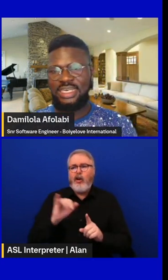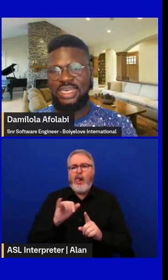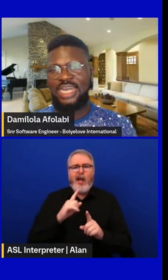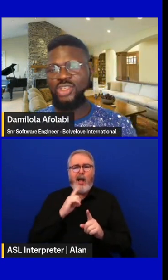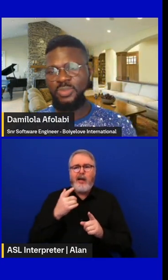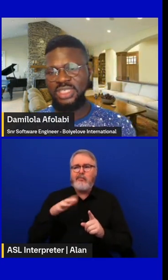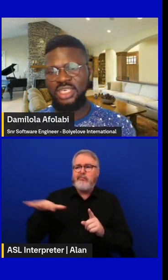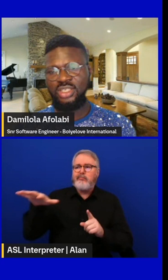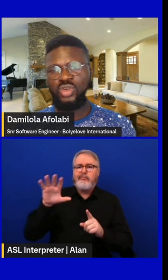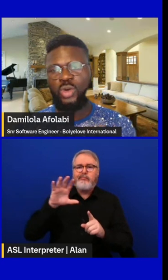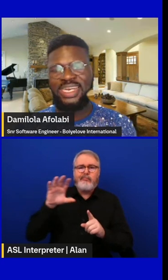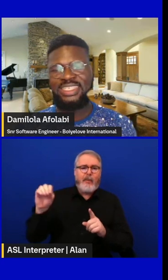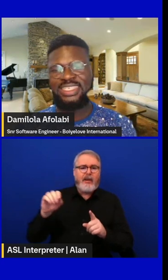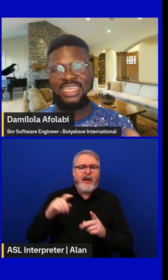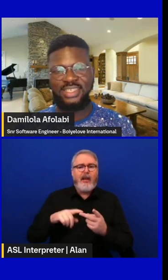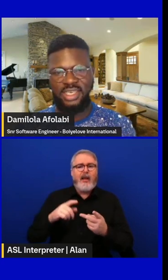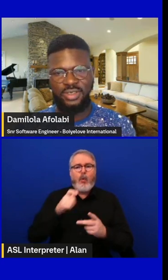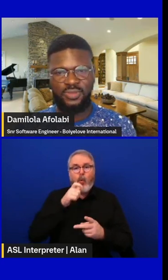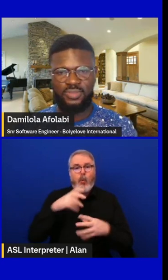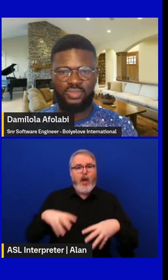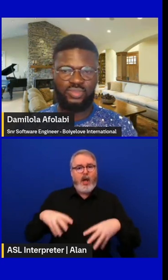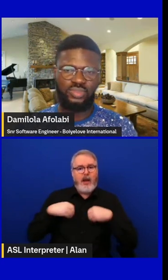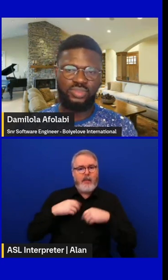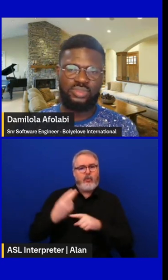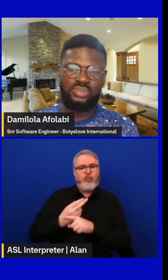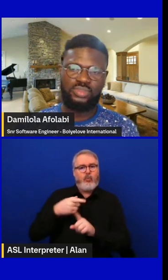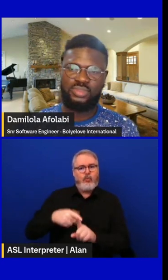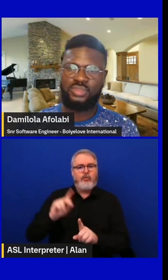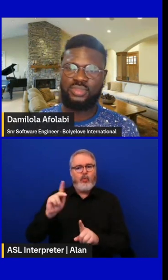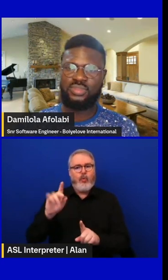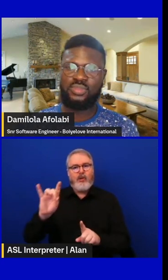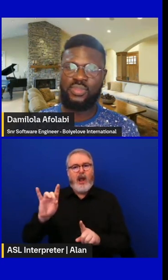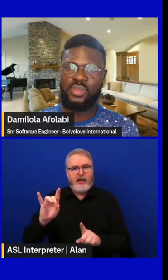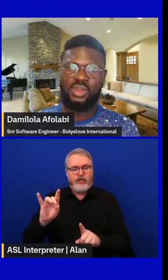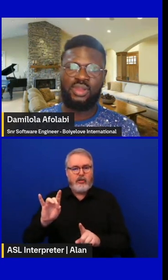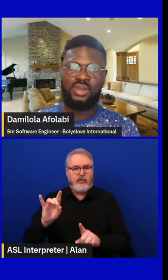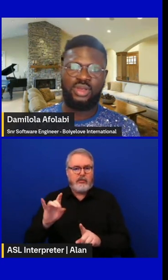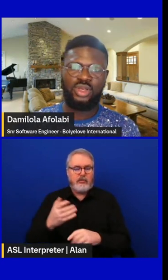organizations adopting Kubernetes at scale.